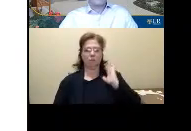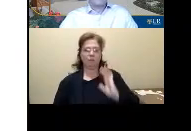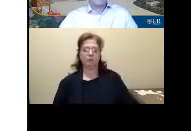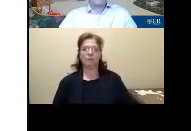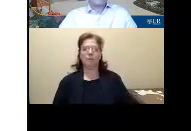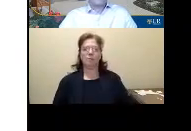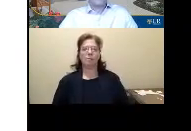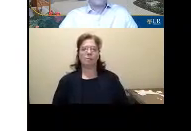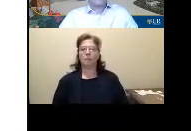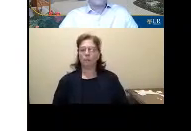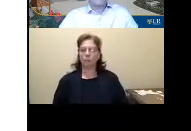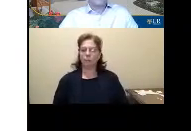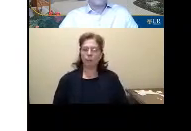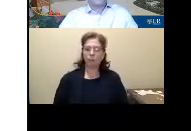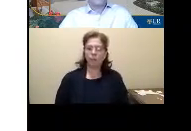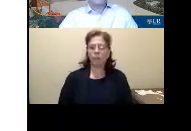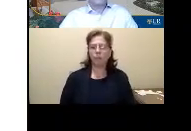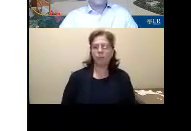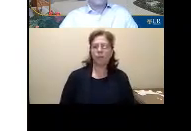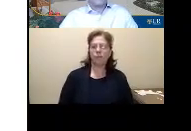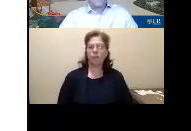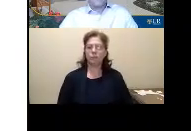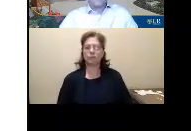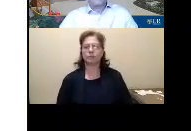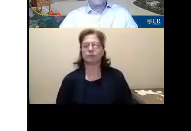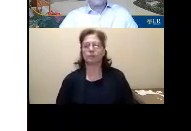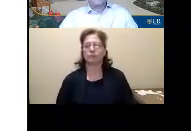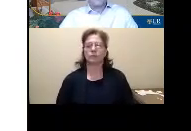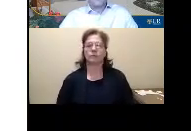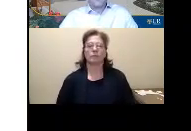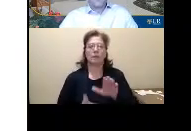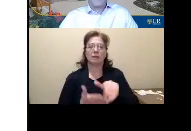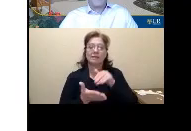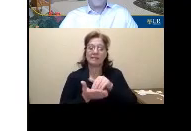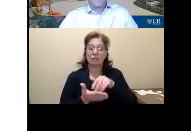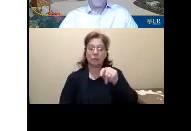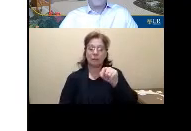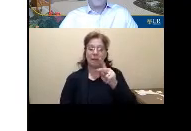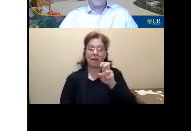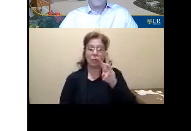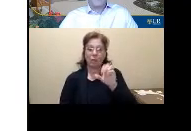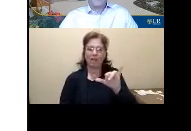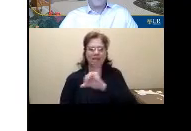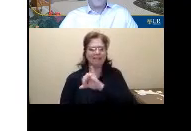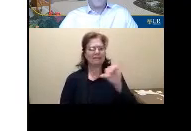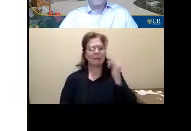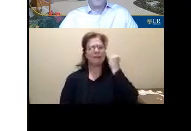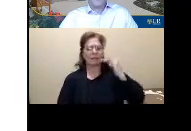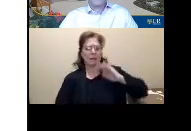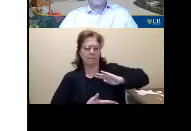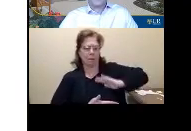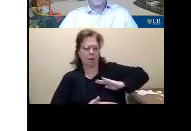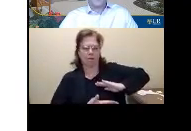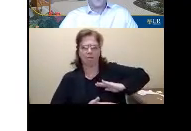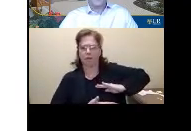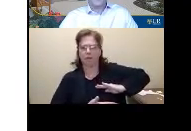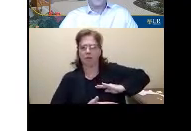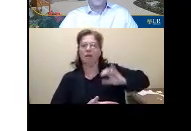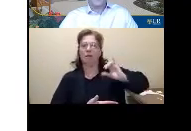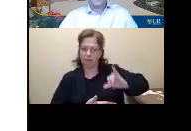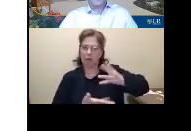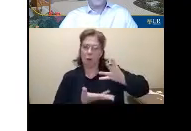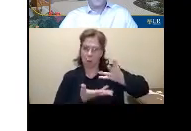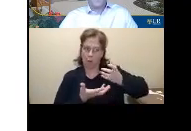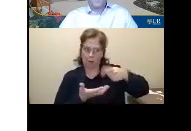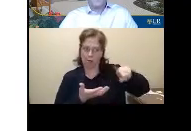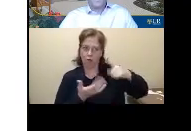And so our new central pathway is very similar to a mammography model, which is what our referring providers are asking for. So one